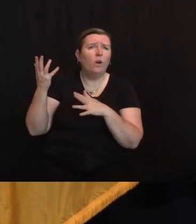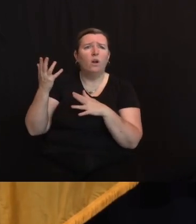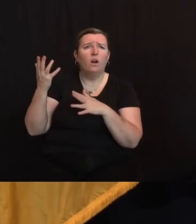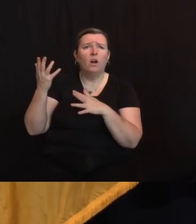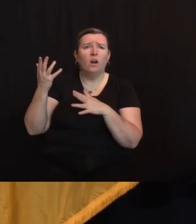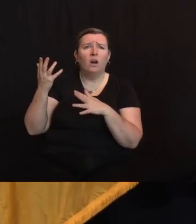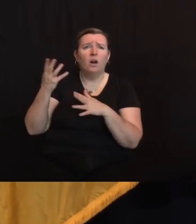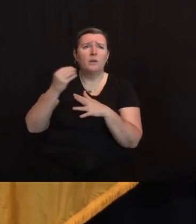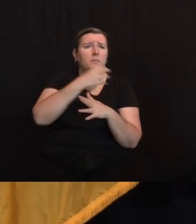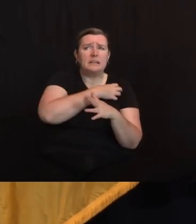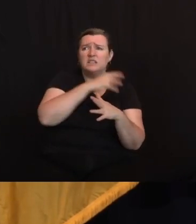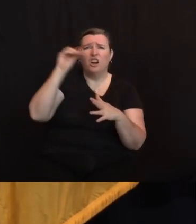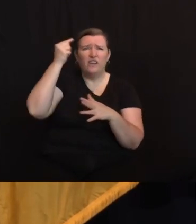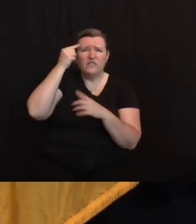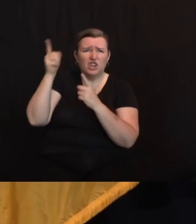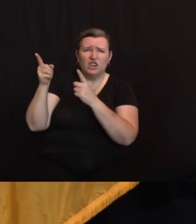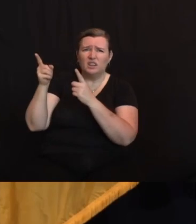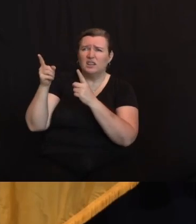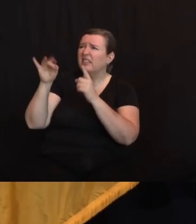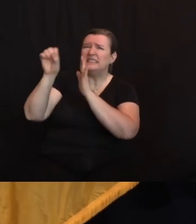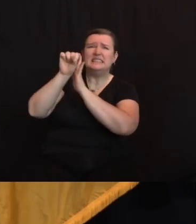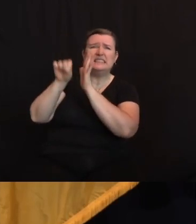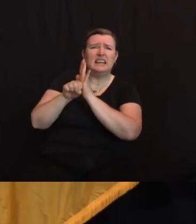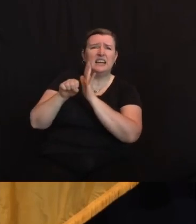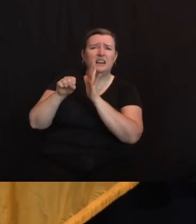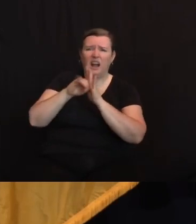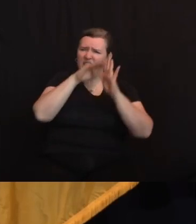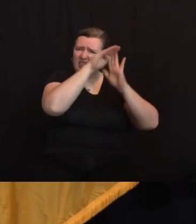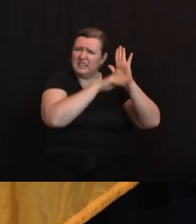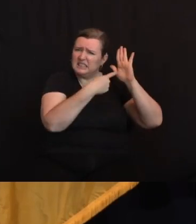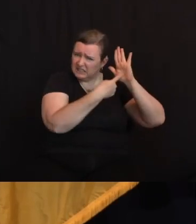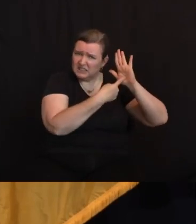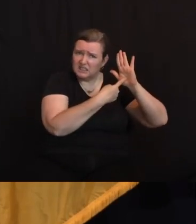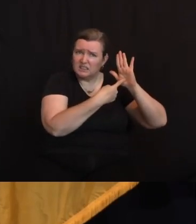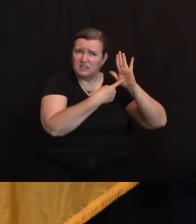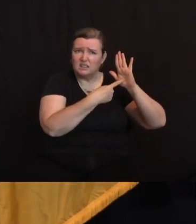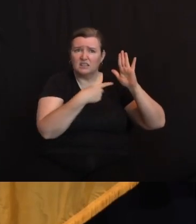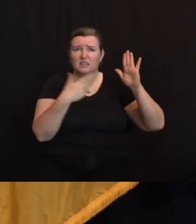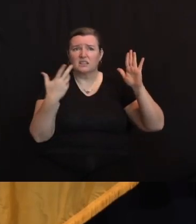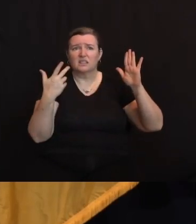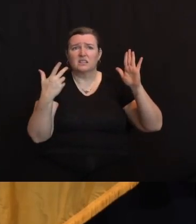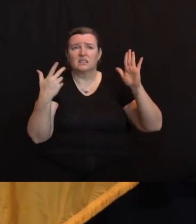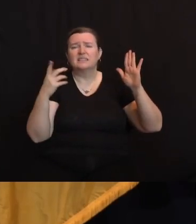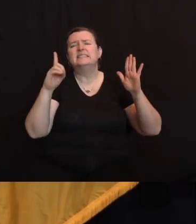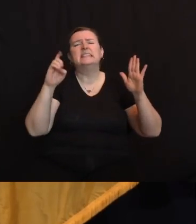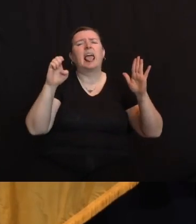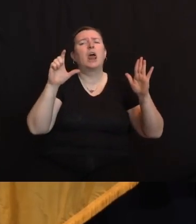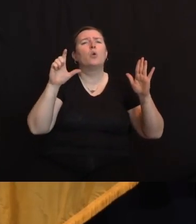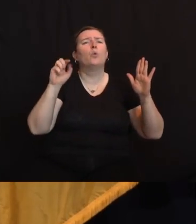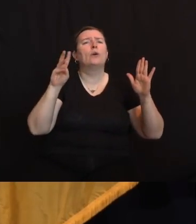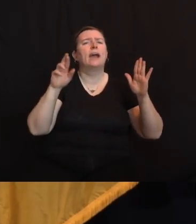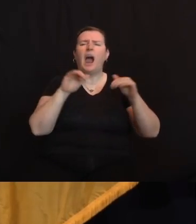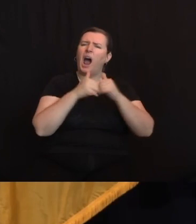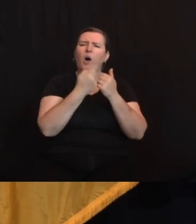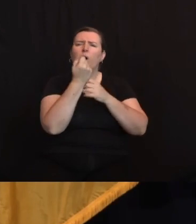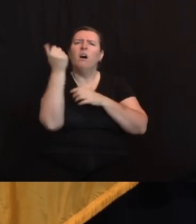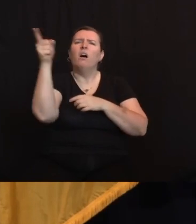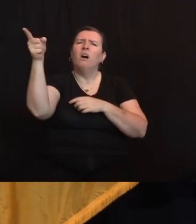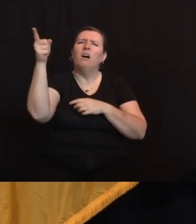state gets removed from the travel advisory list. How did Delaware get removed? And I believe it was last month you mentioned that Washington